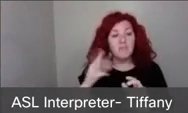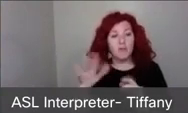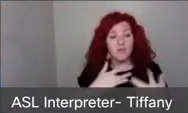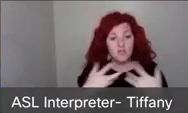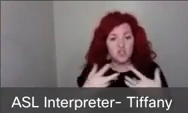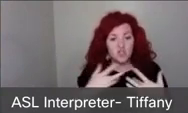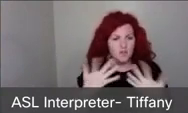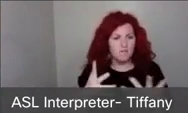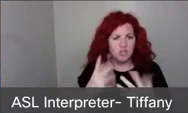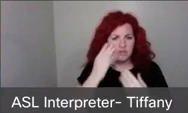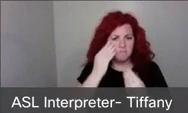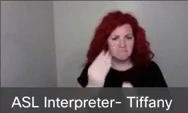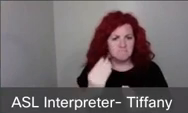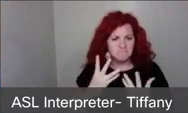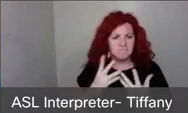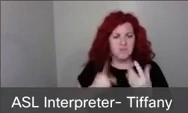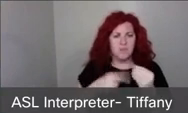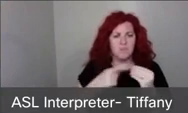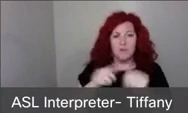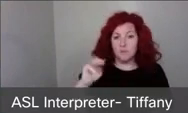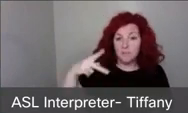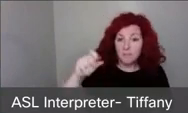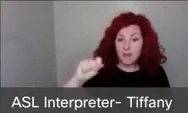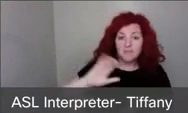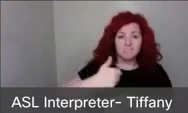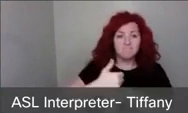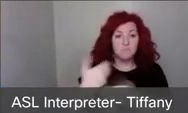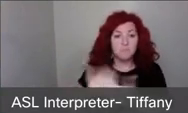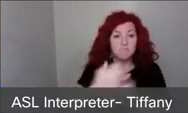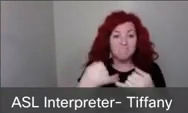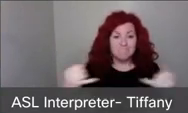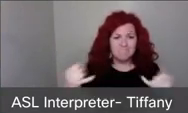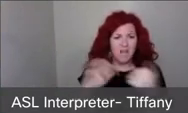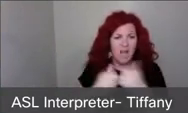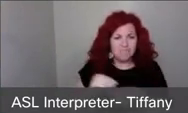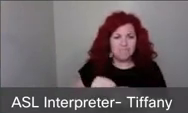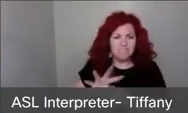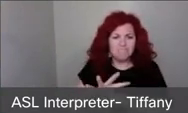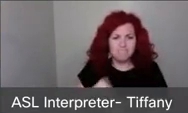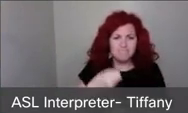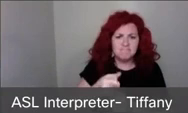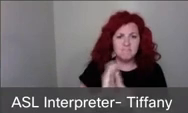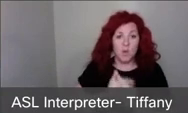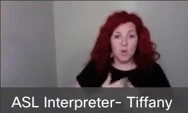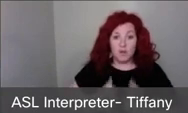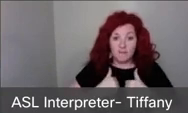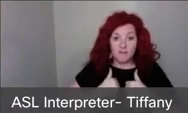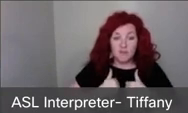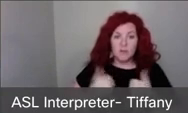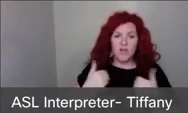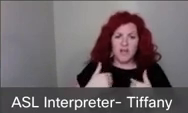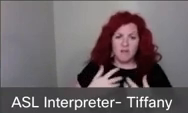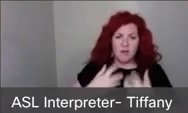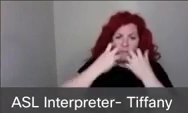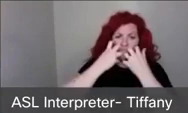these maps and the redistricting affects the way of life that we have here. We have a rich heritage